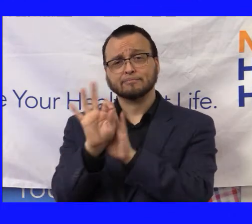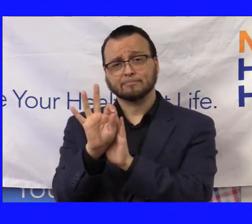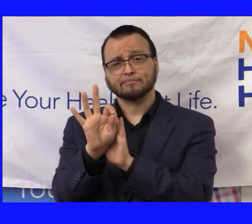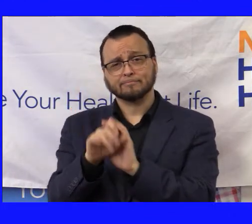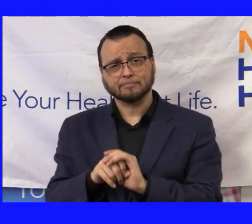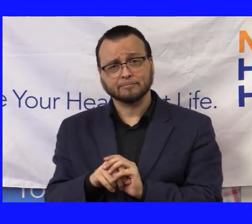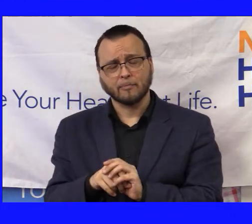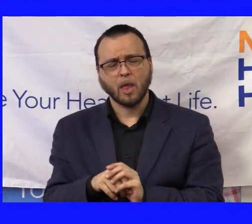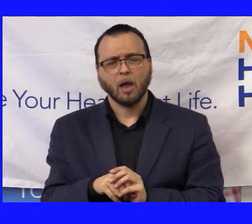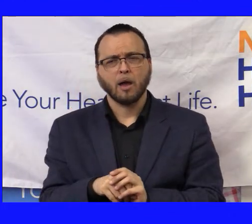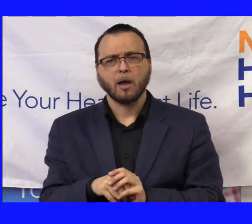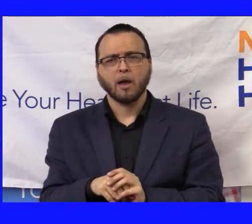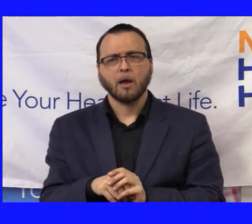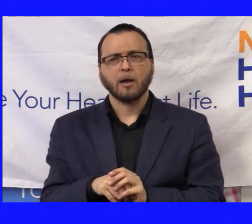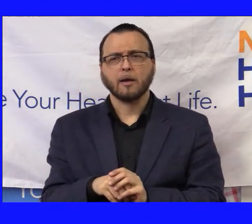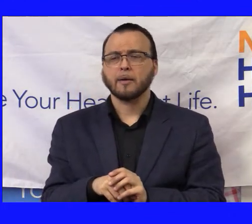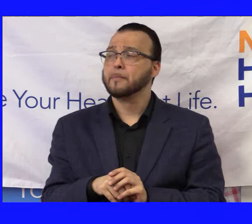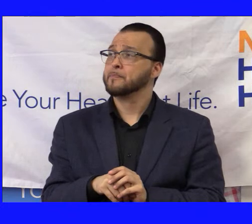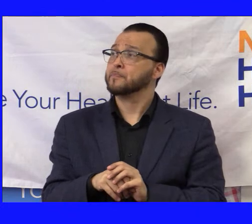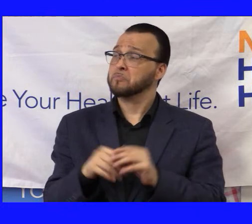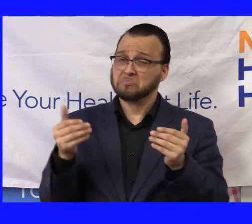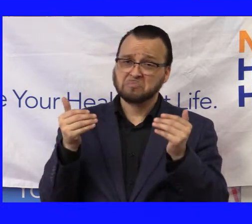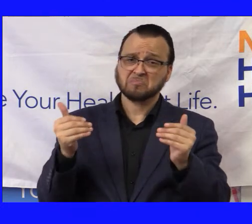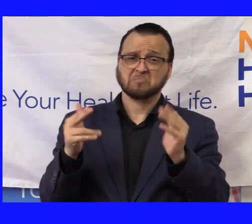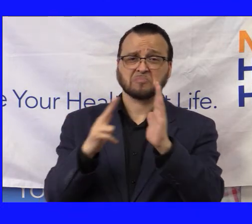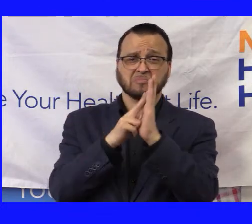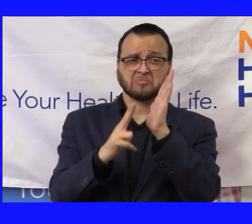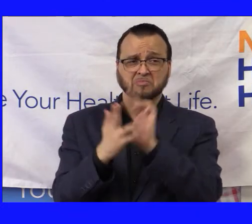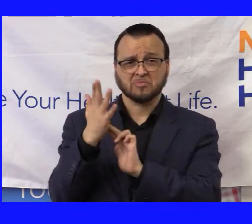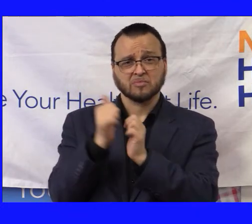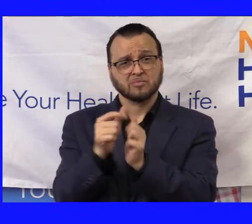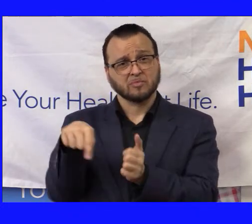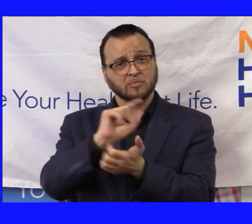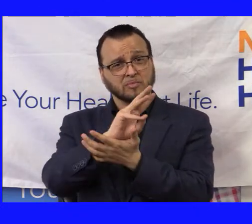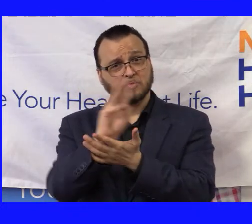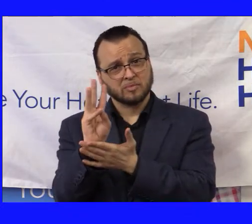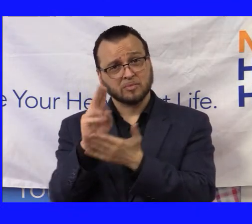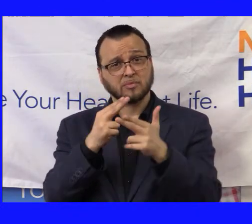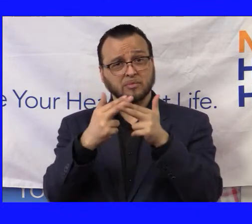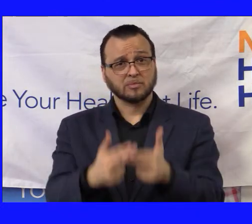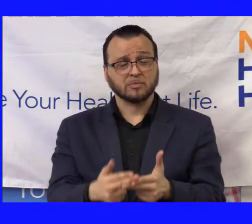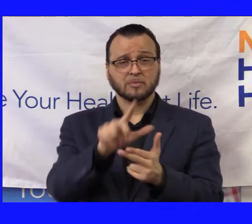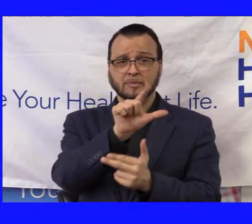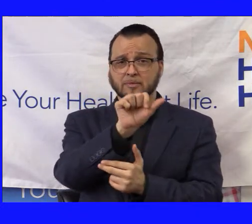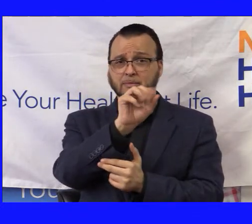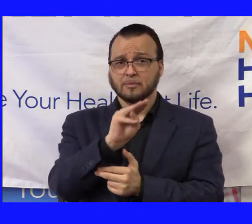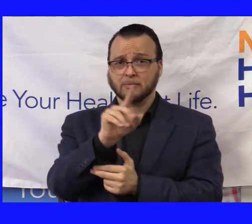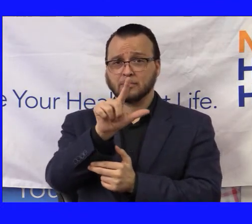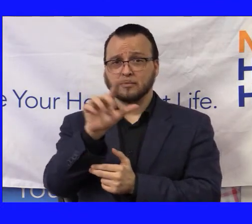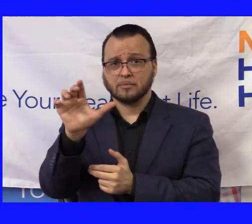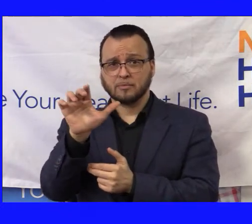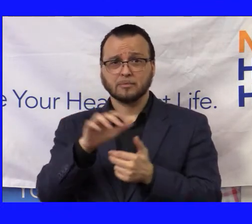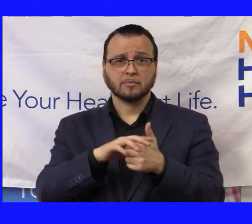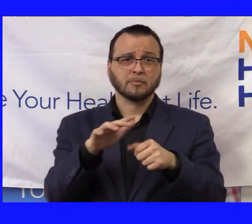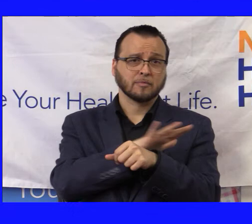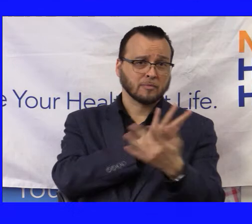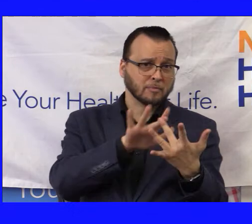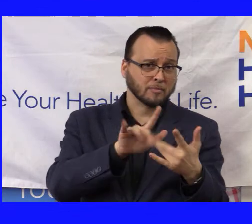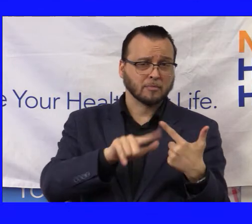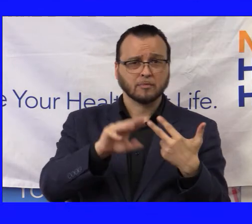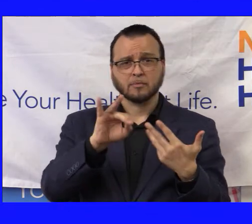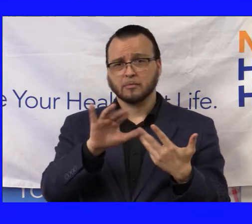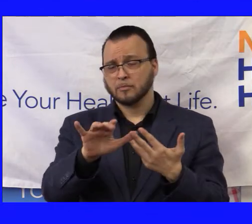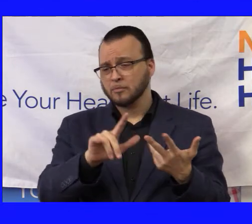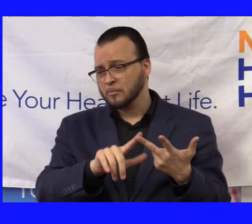We entered into contract with those 6, to say them out loud: AM LLC, Full Contact, Mosaic,